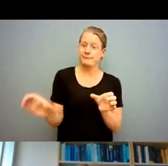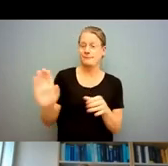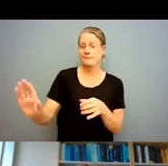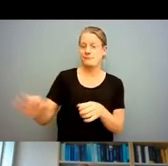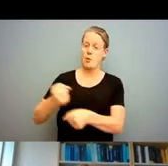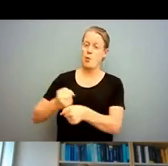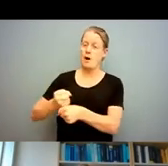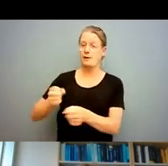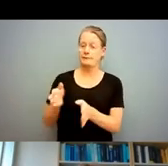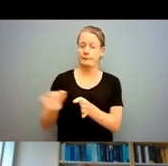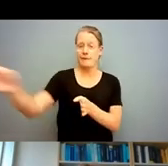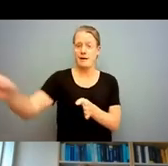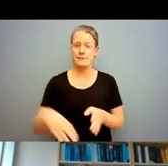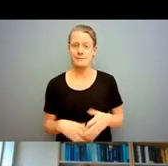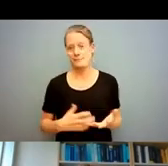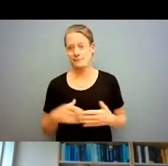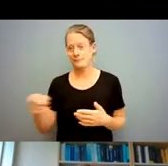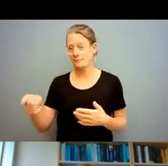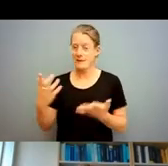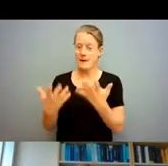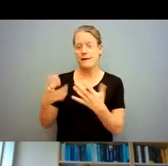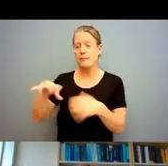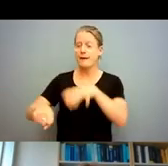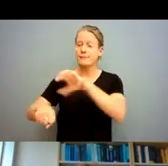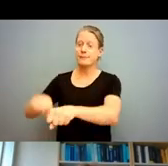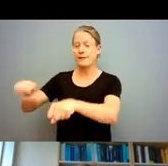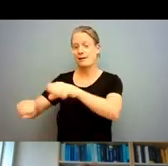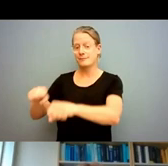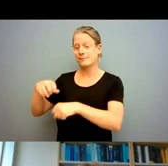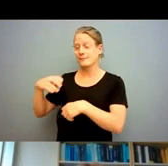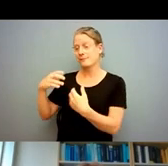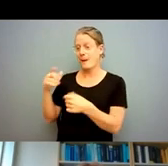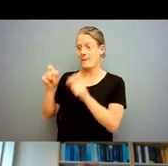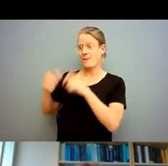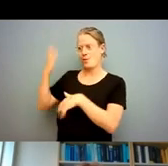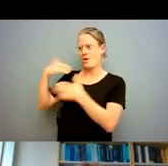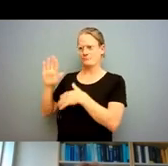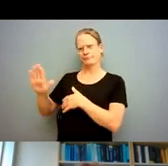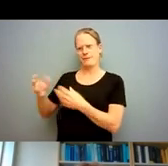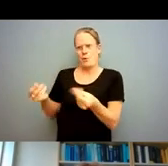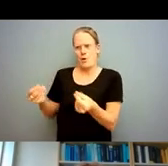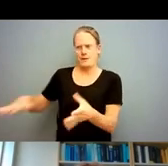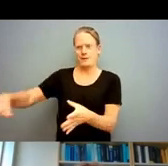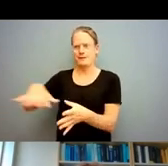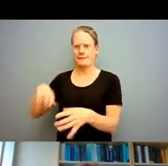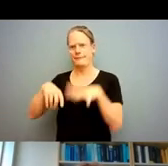lands. But it's a very dynamic part of international law, and you see